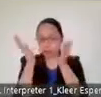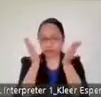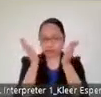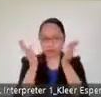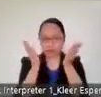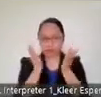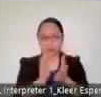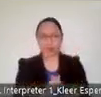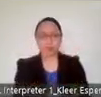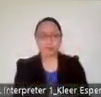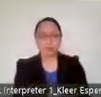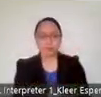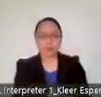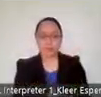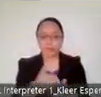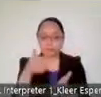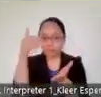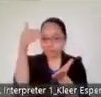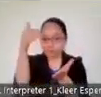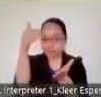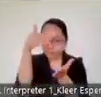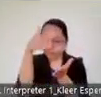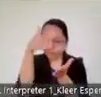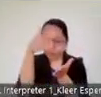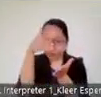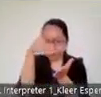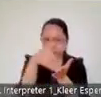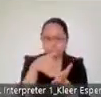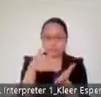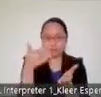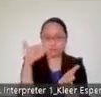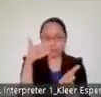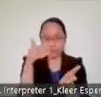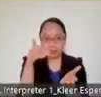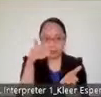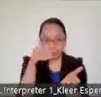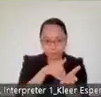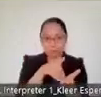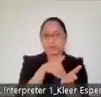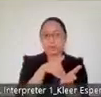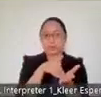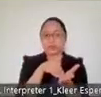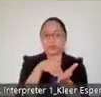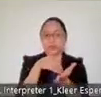pagimongan dagiti pulinga entay na taudan